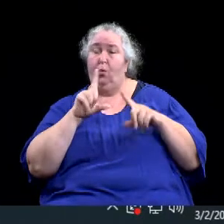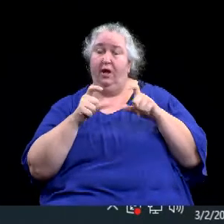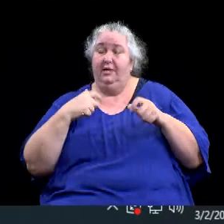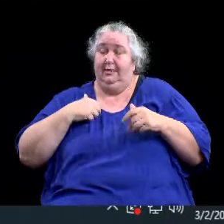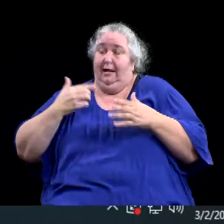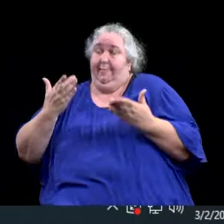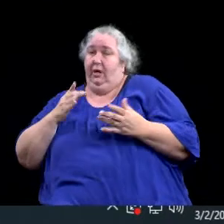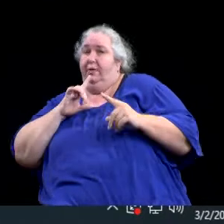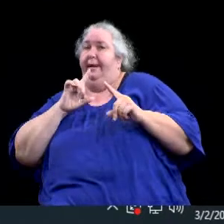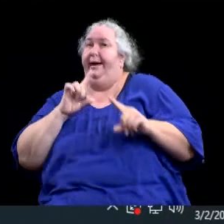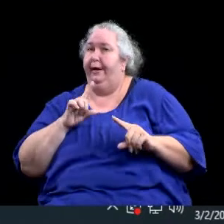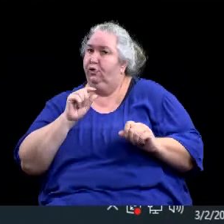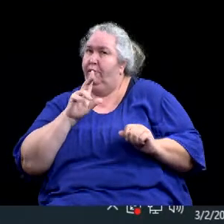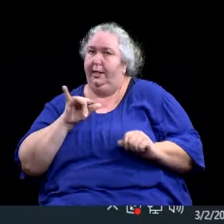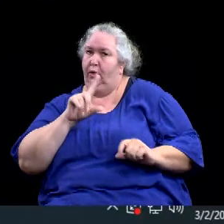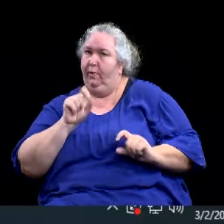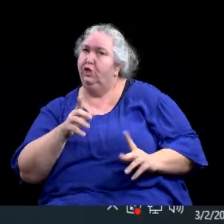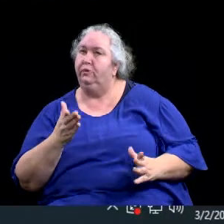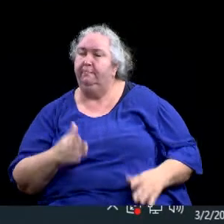Any questions for Jacob?